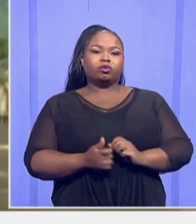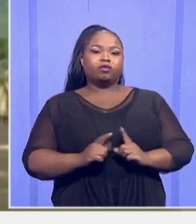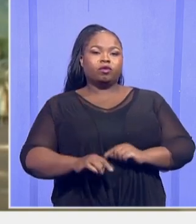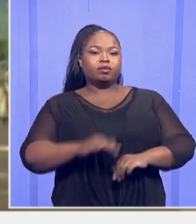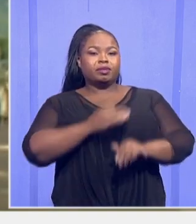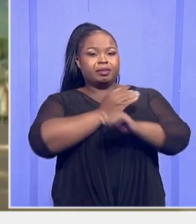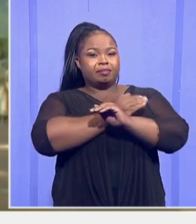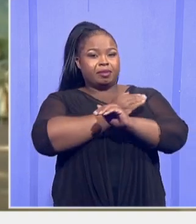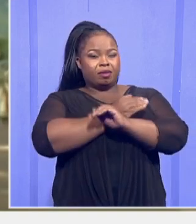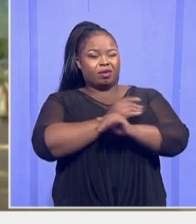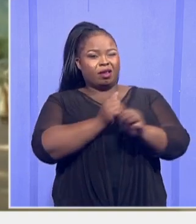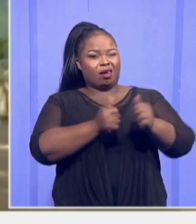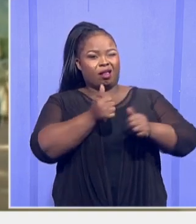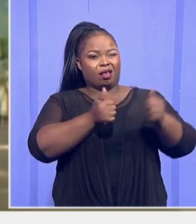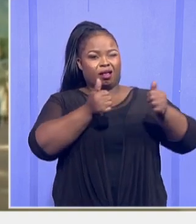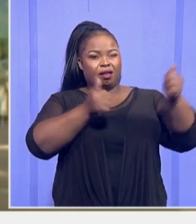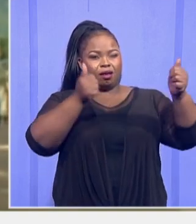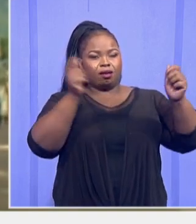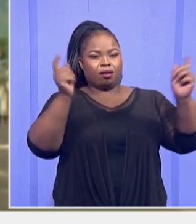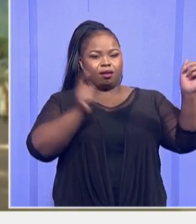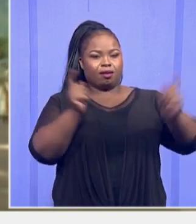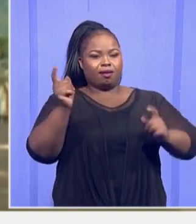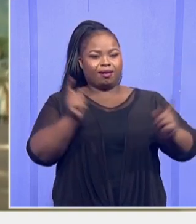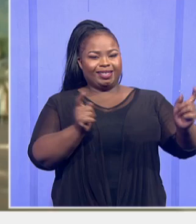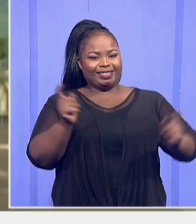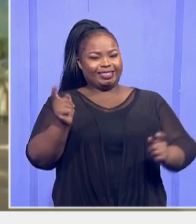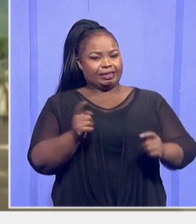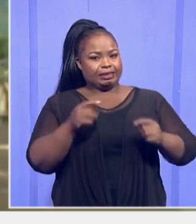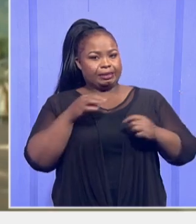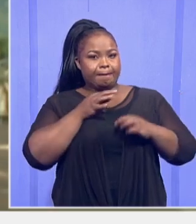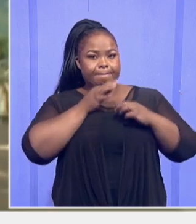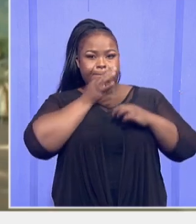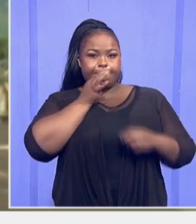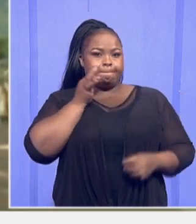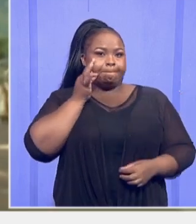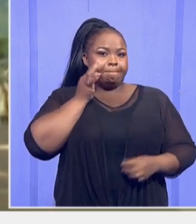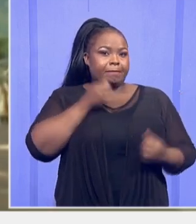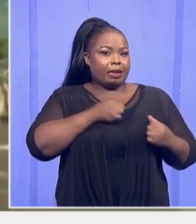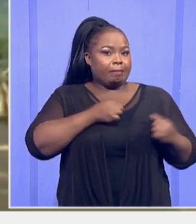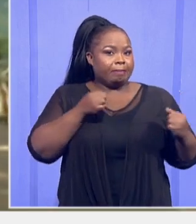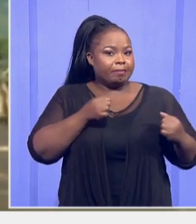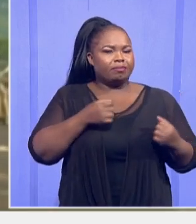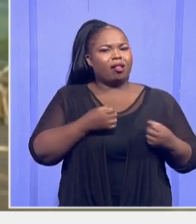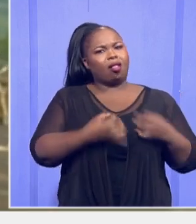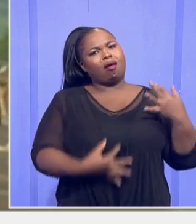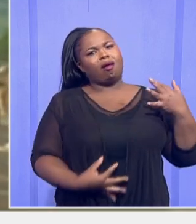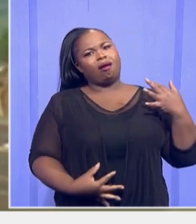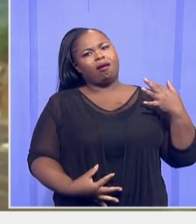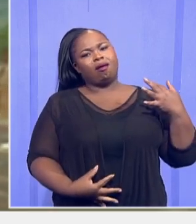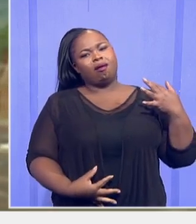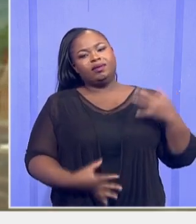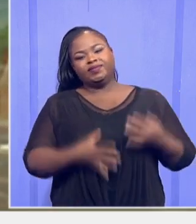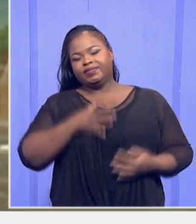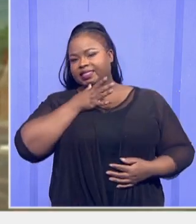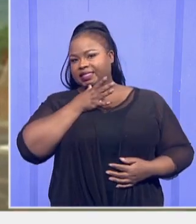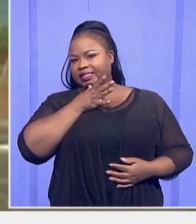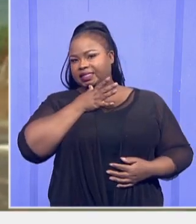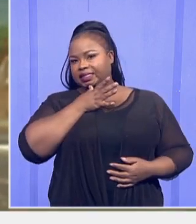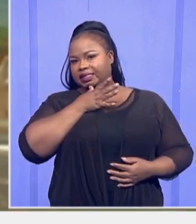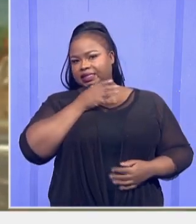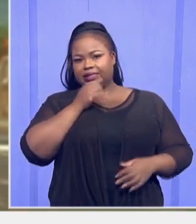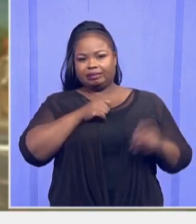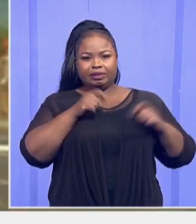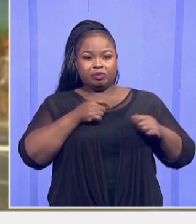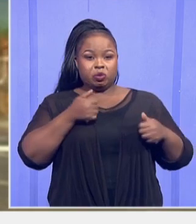other dignitaries whom I may not be given the right to disclose, but there are a whole lot of dignitaries who